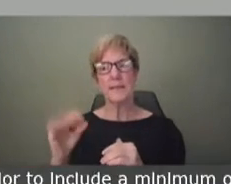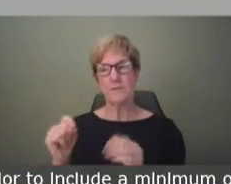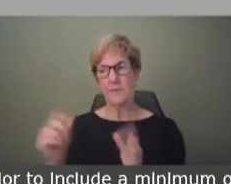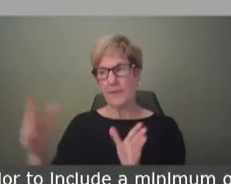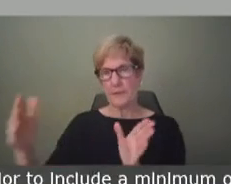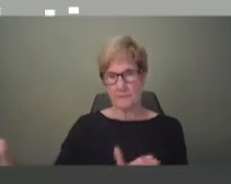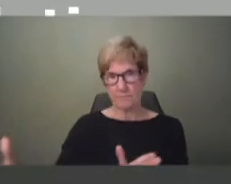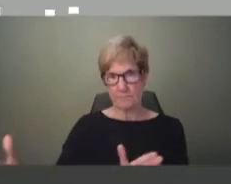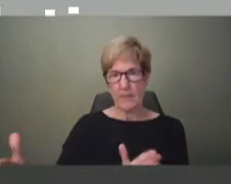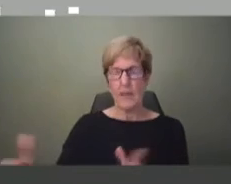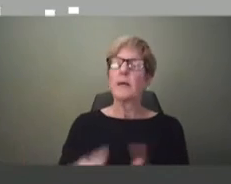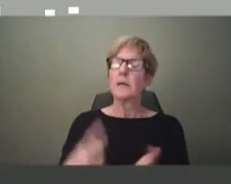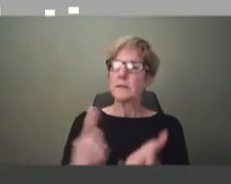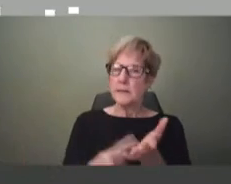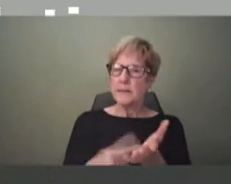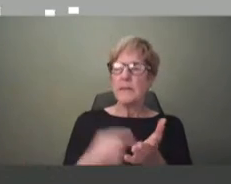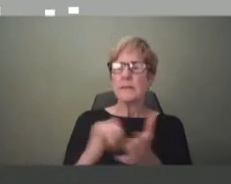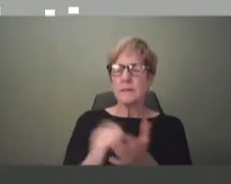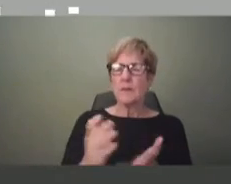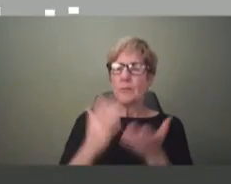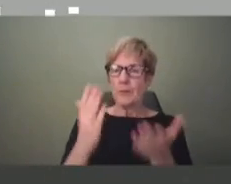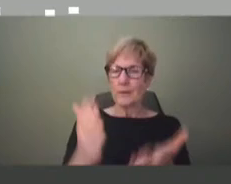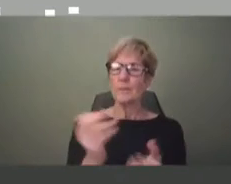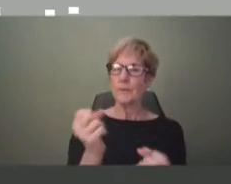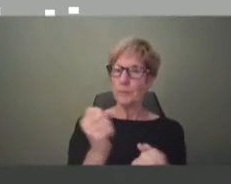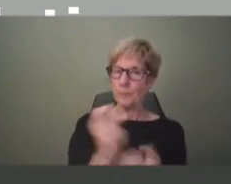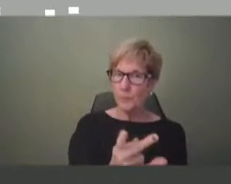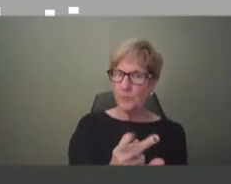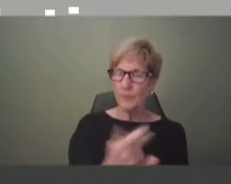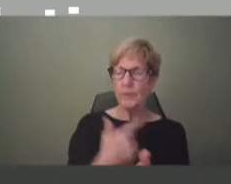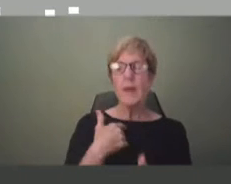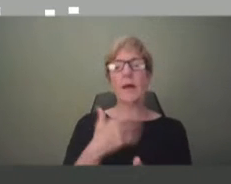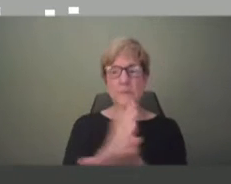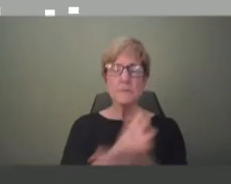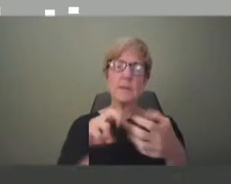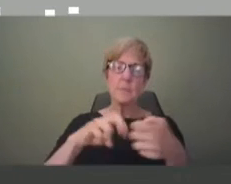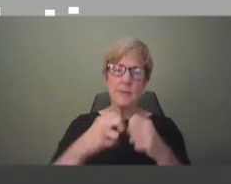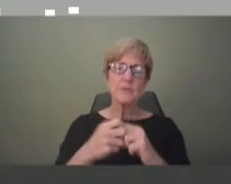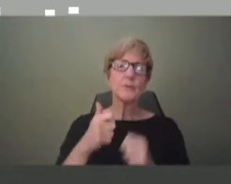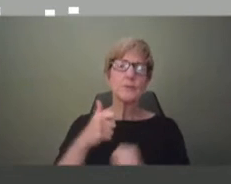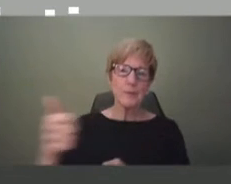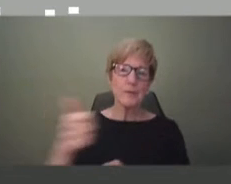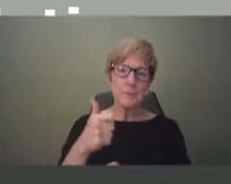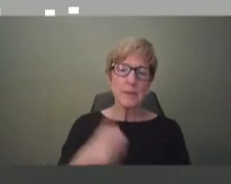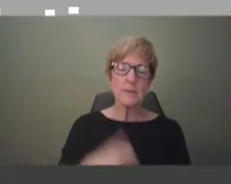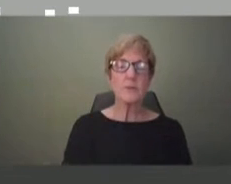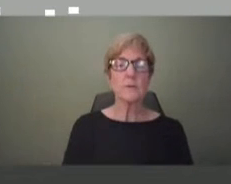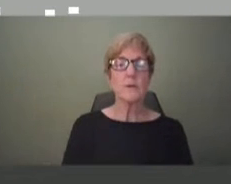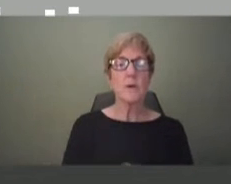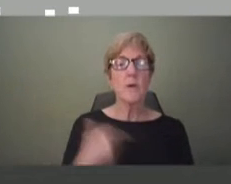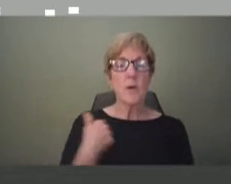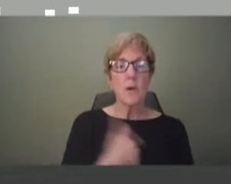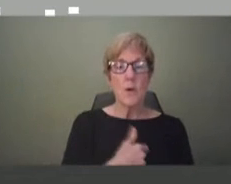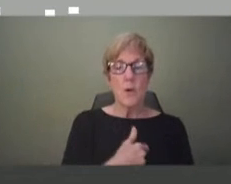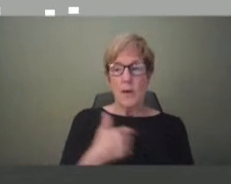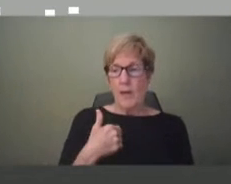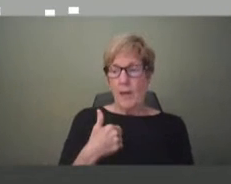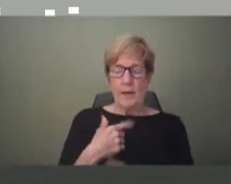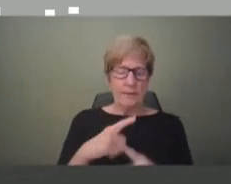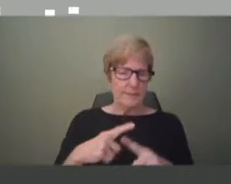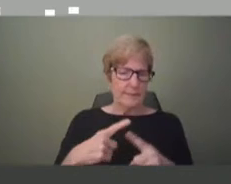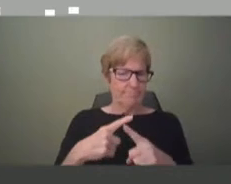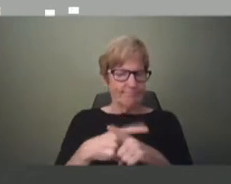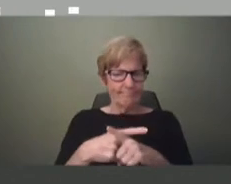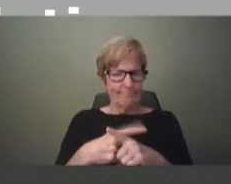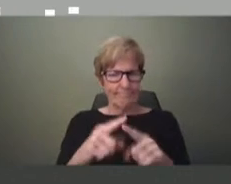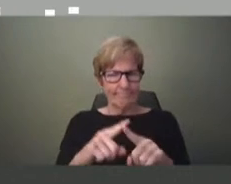we discussed staff does recommend approval of this petition we do have some outstanding issues related to Transportation uh while we do have that inconsistency with the neighborhood one place